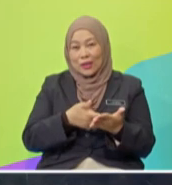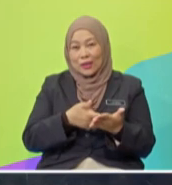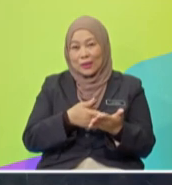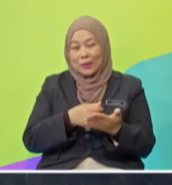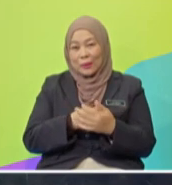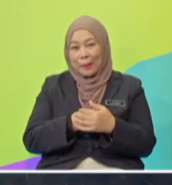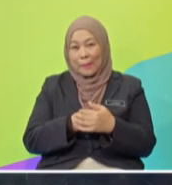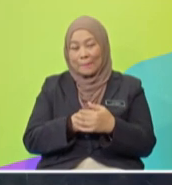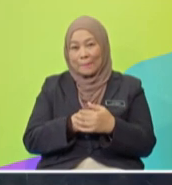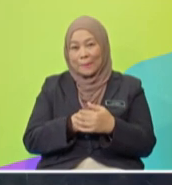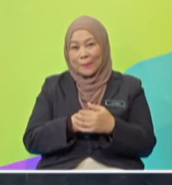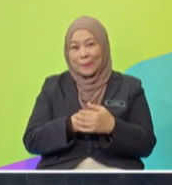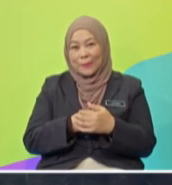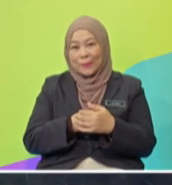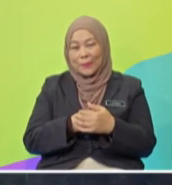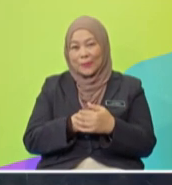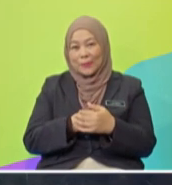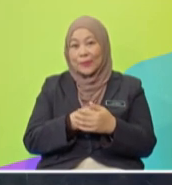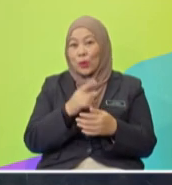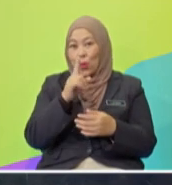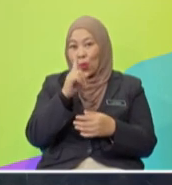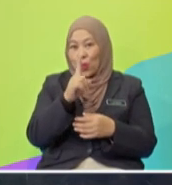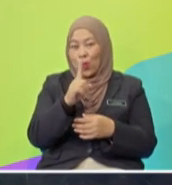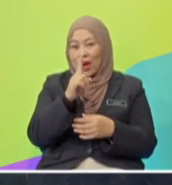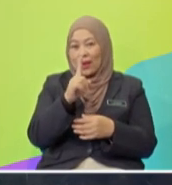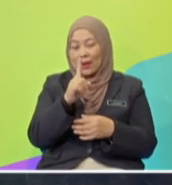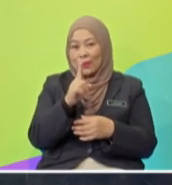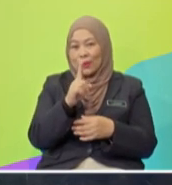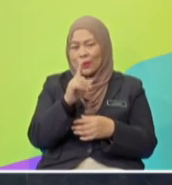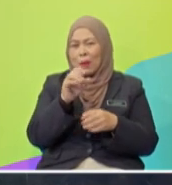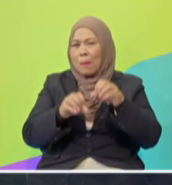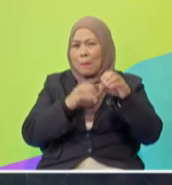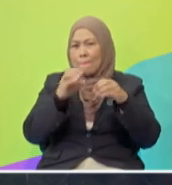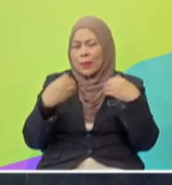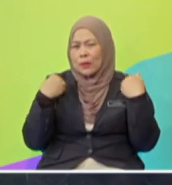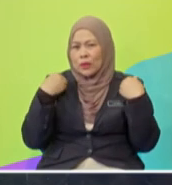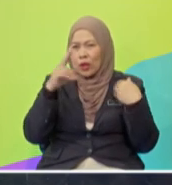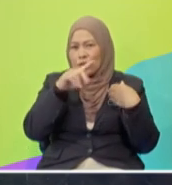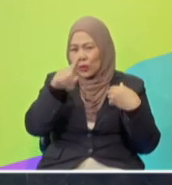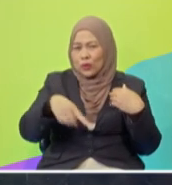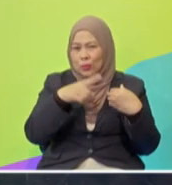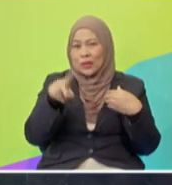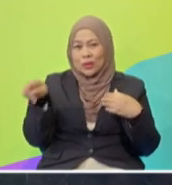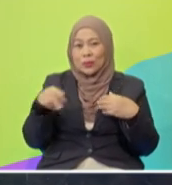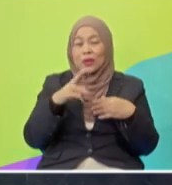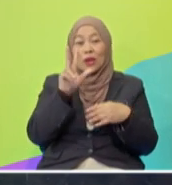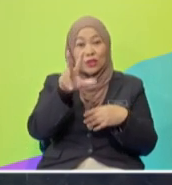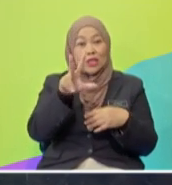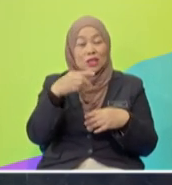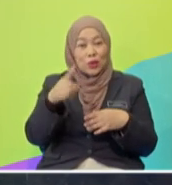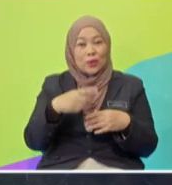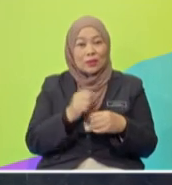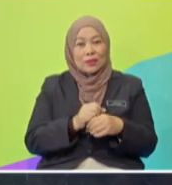It's not a bicycle. Bicycles have two wheels, but this has three wheels. Yes. So it's